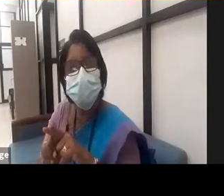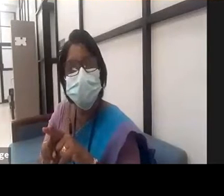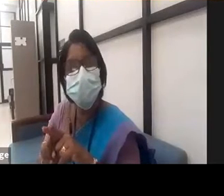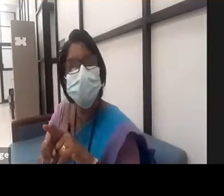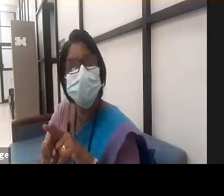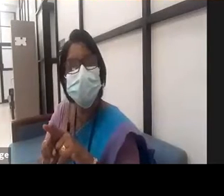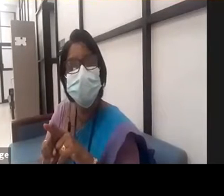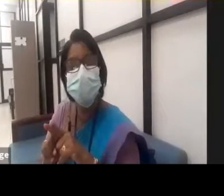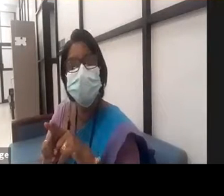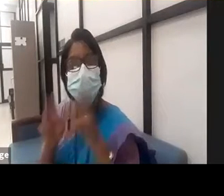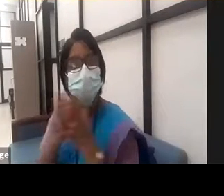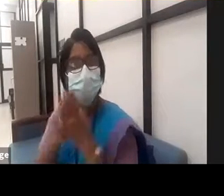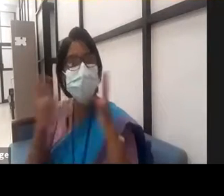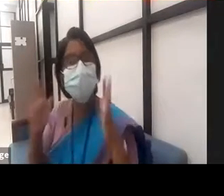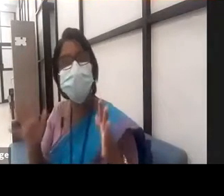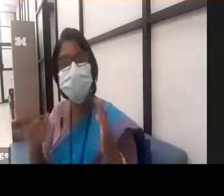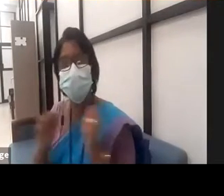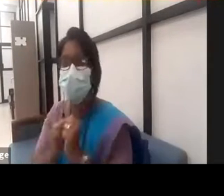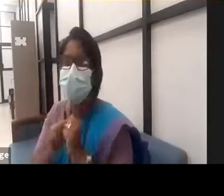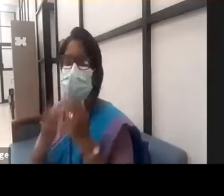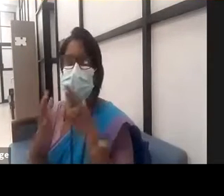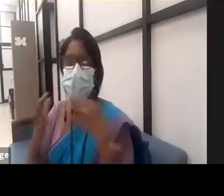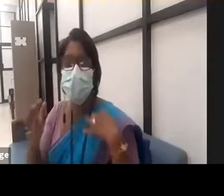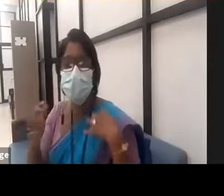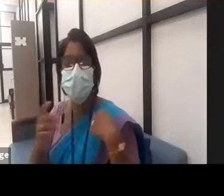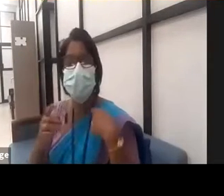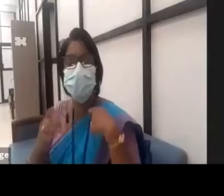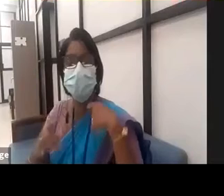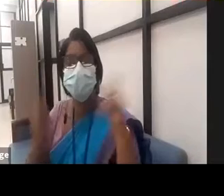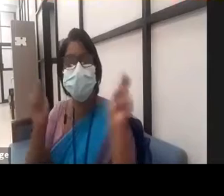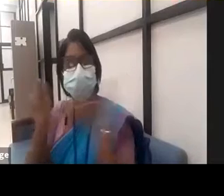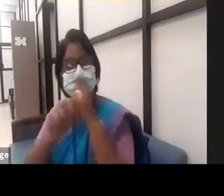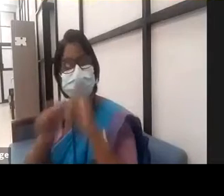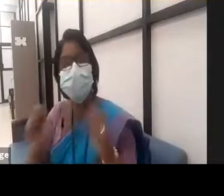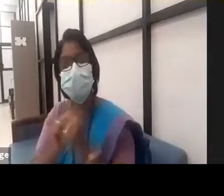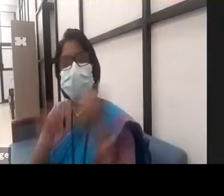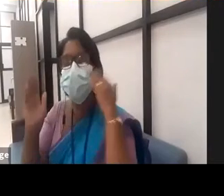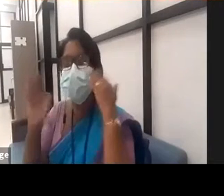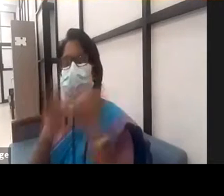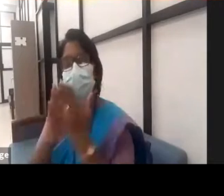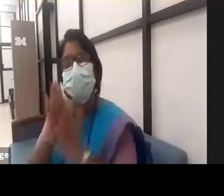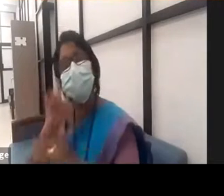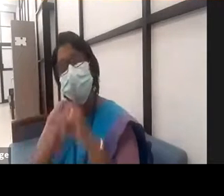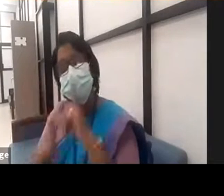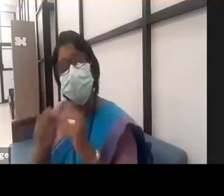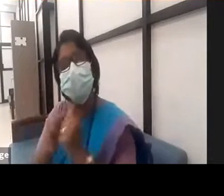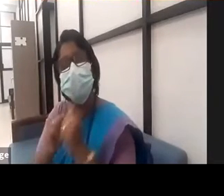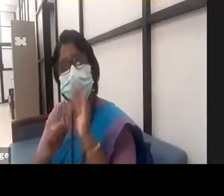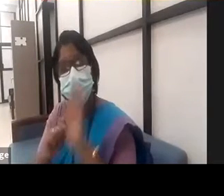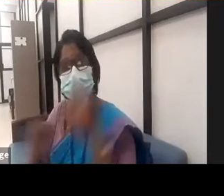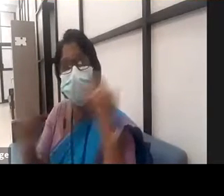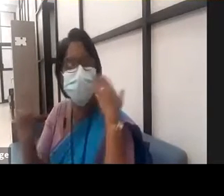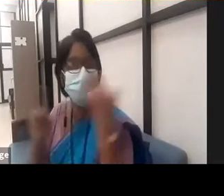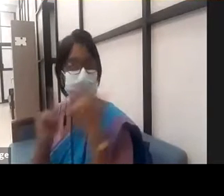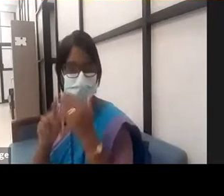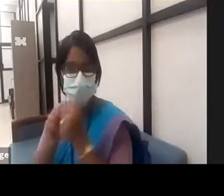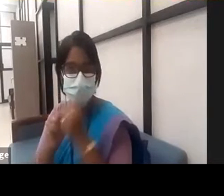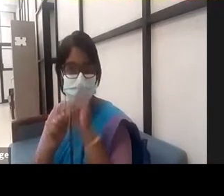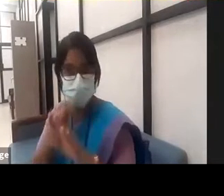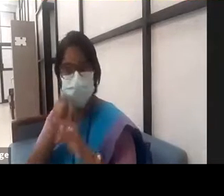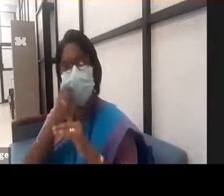anything. These ministries have the potential to do even better. Now, with the COVID,